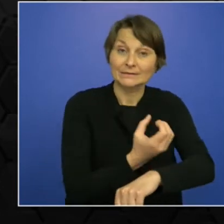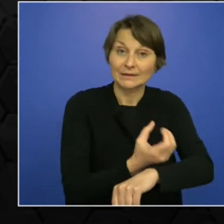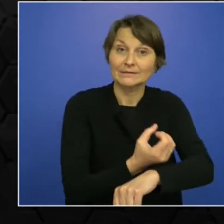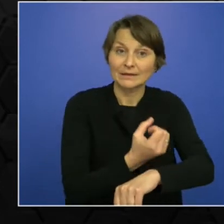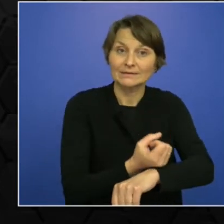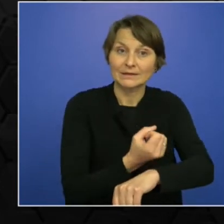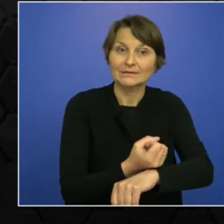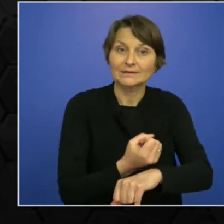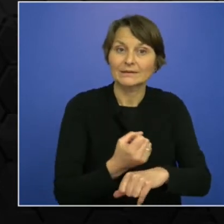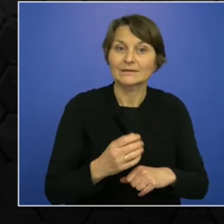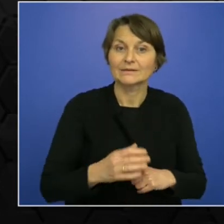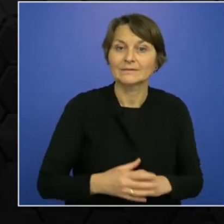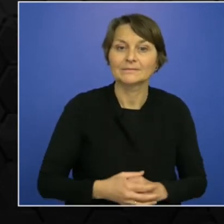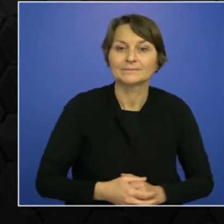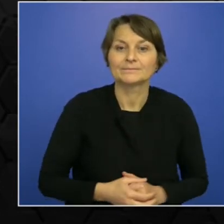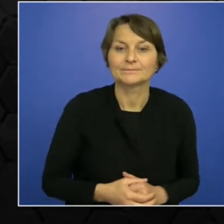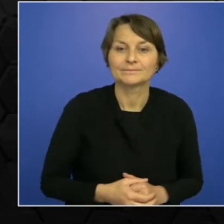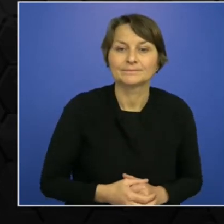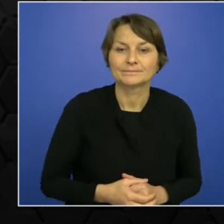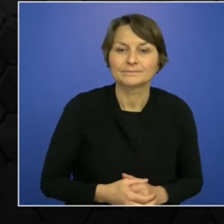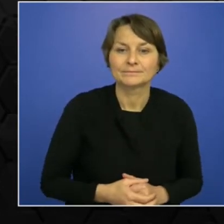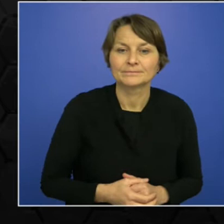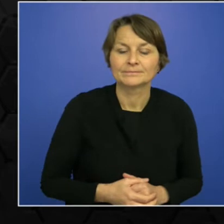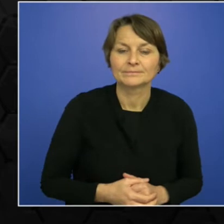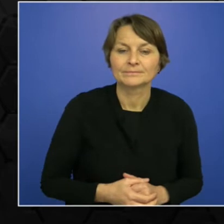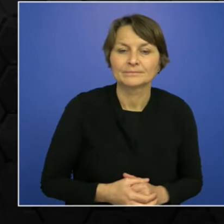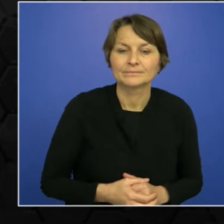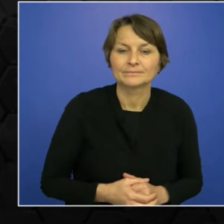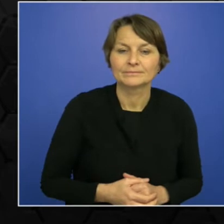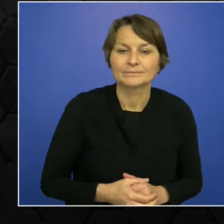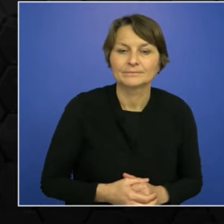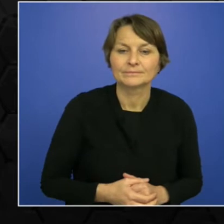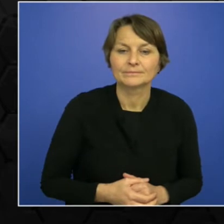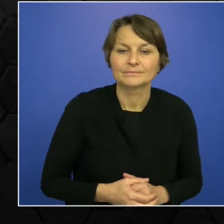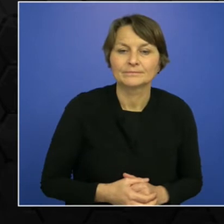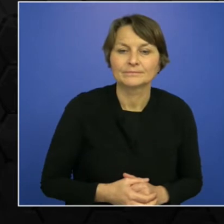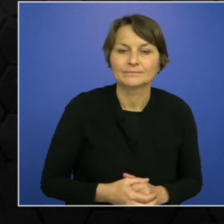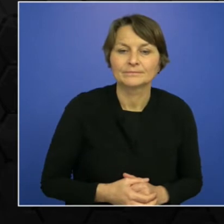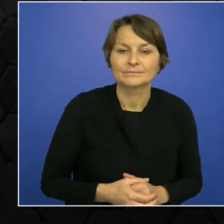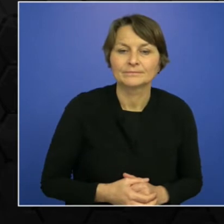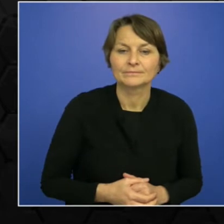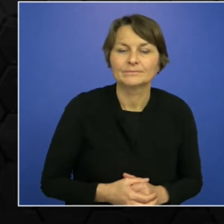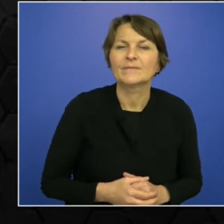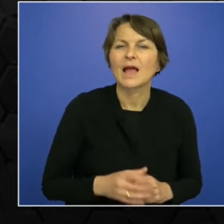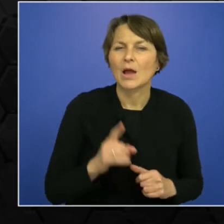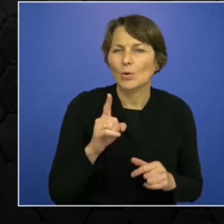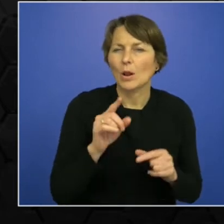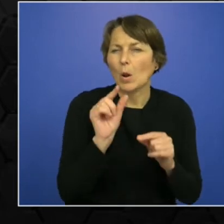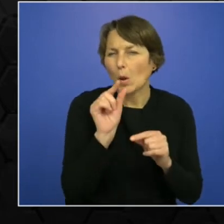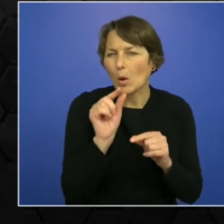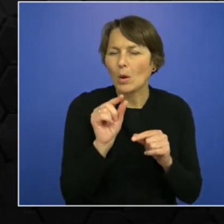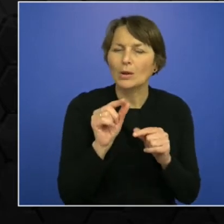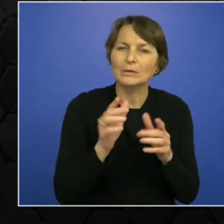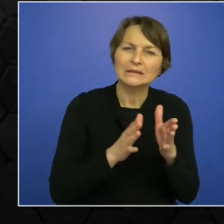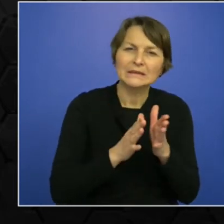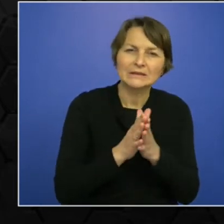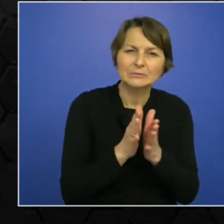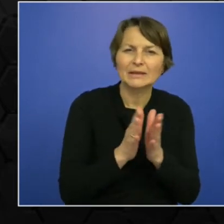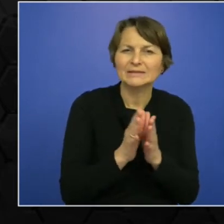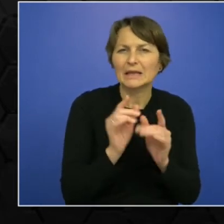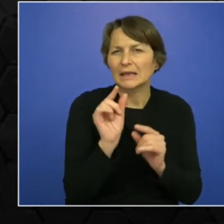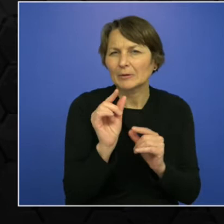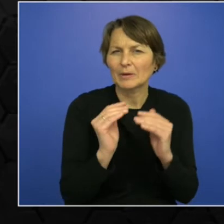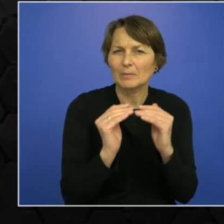the gyroscope. If you're not familiar with these sensors, I'll explain a little bit about them in just a few. But